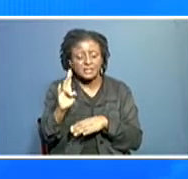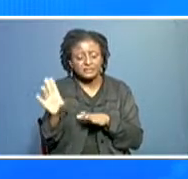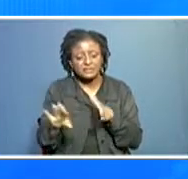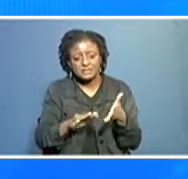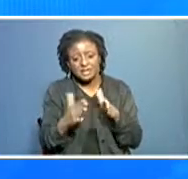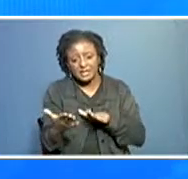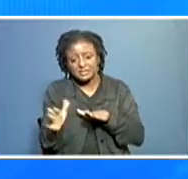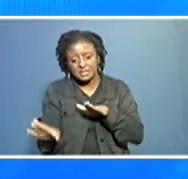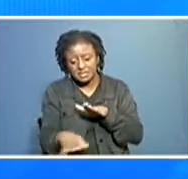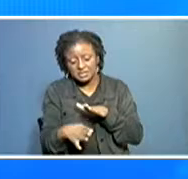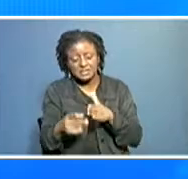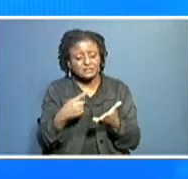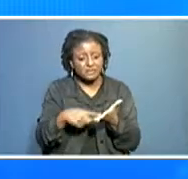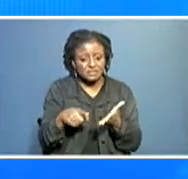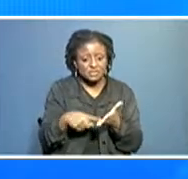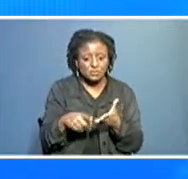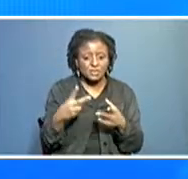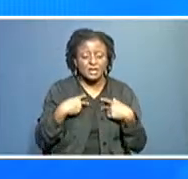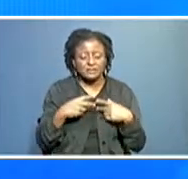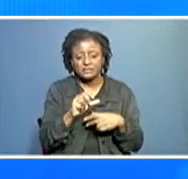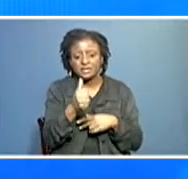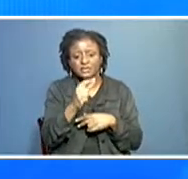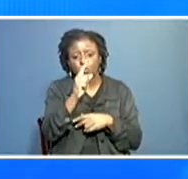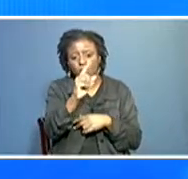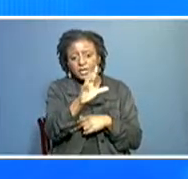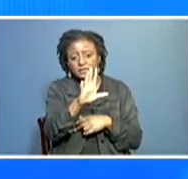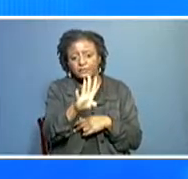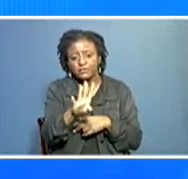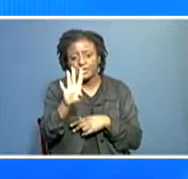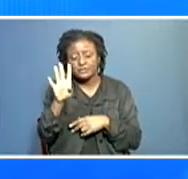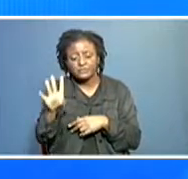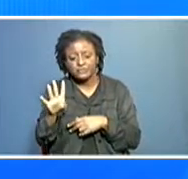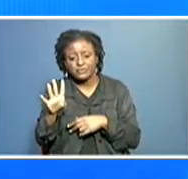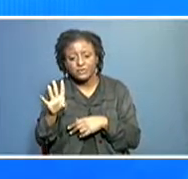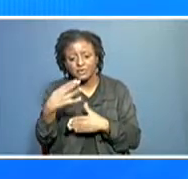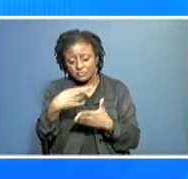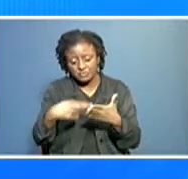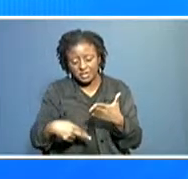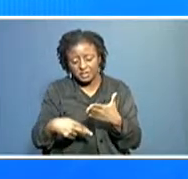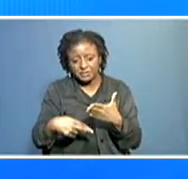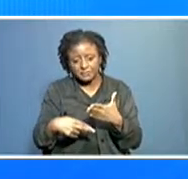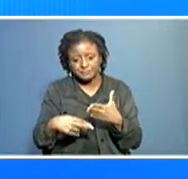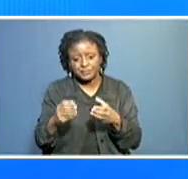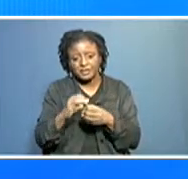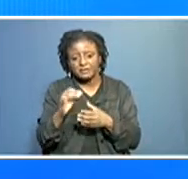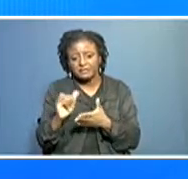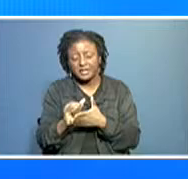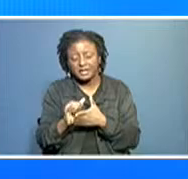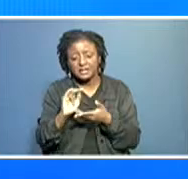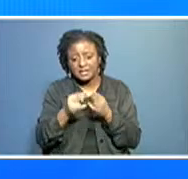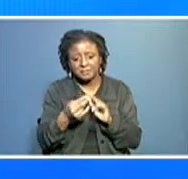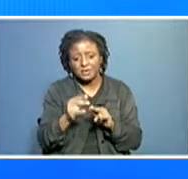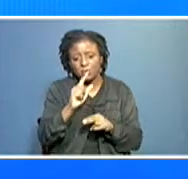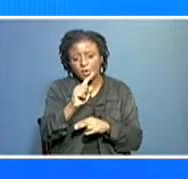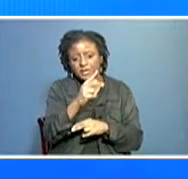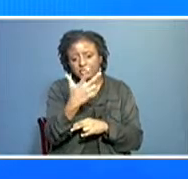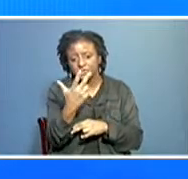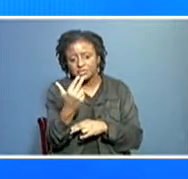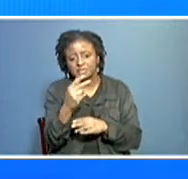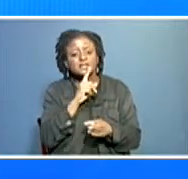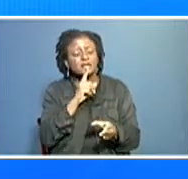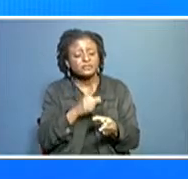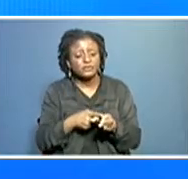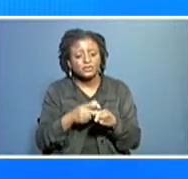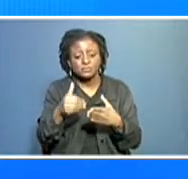investigation. In terms of cases, we have another 144 on record. Of that number, 113 have been confirmed